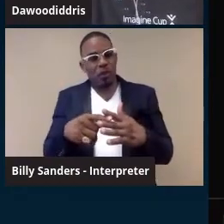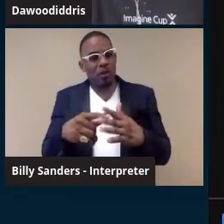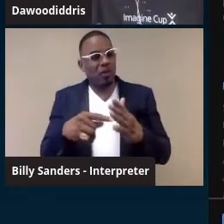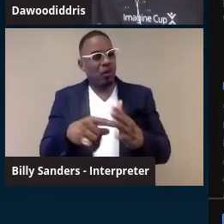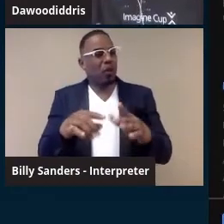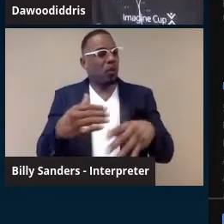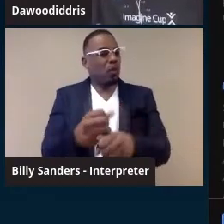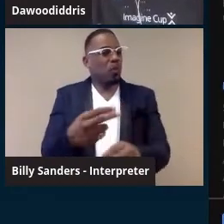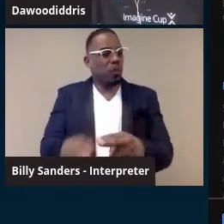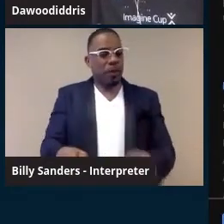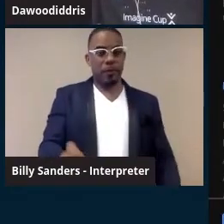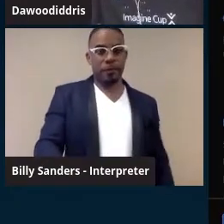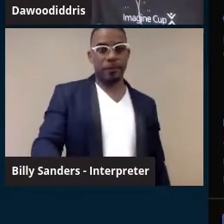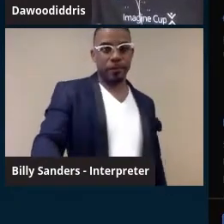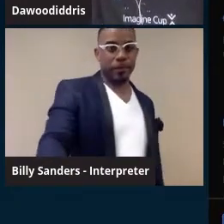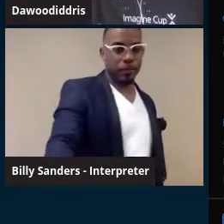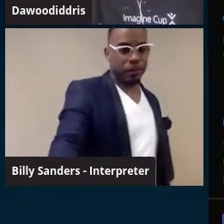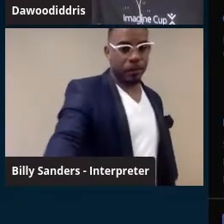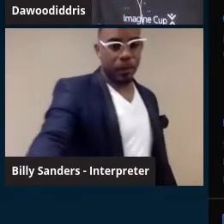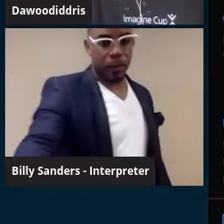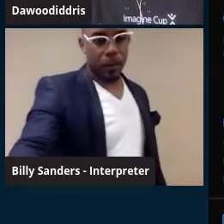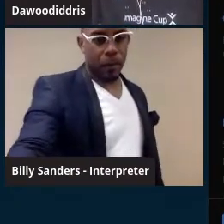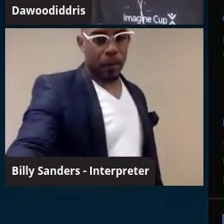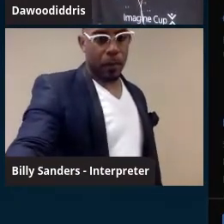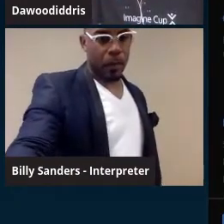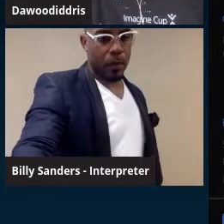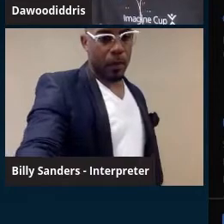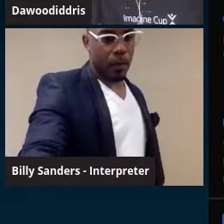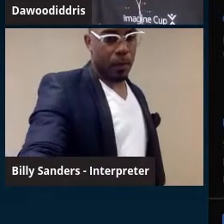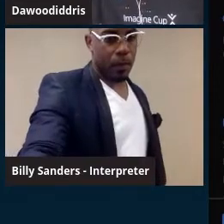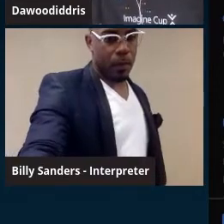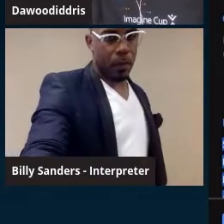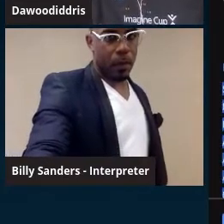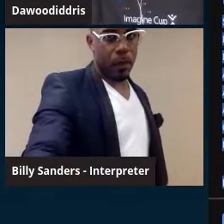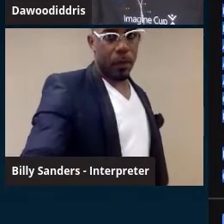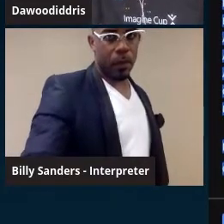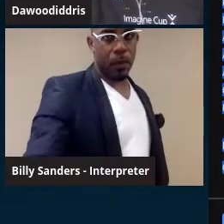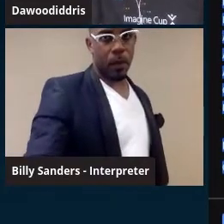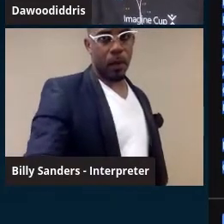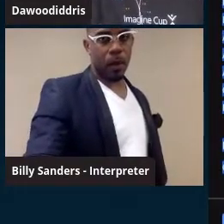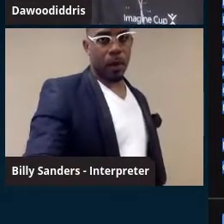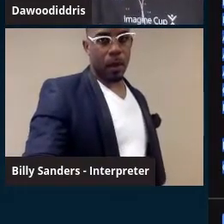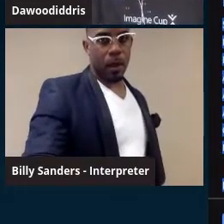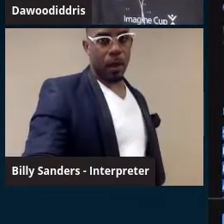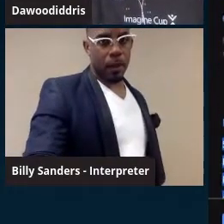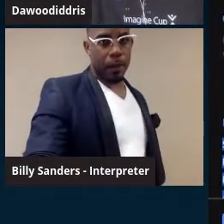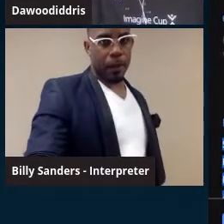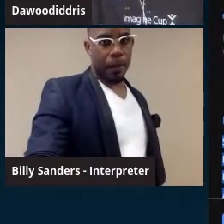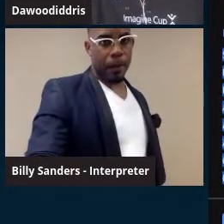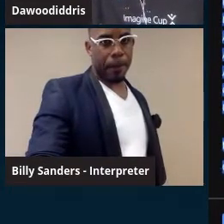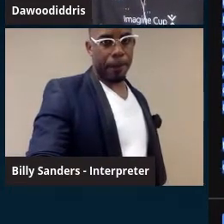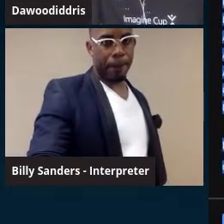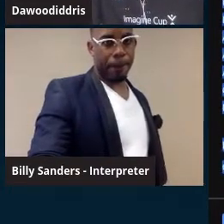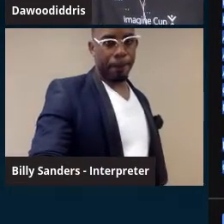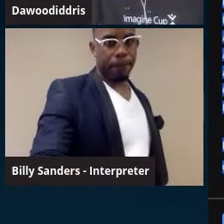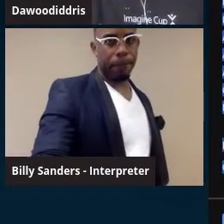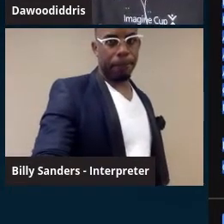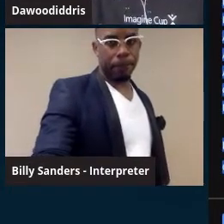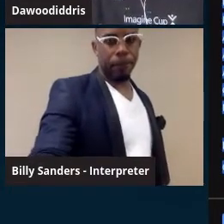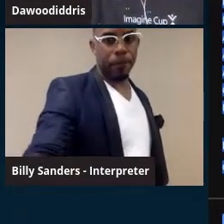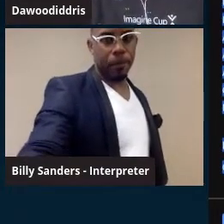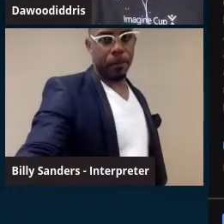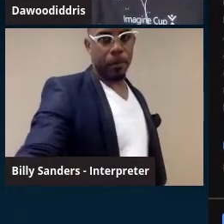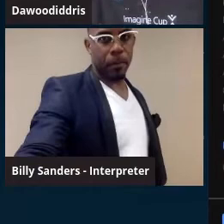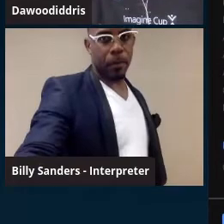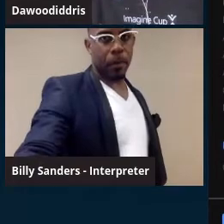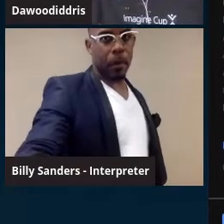now. Once I'm done with that, it will just review to see whether I'm good to go. And if I'm good to go, then